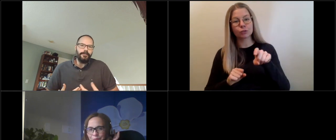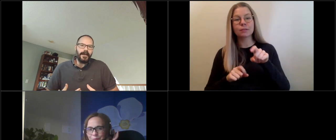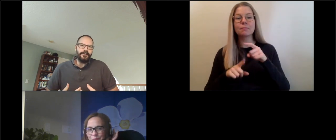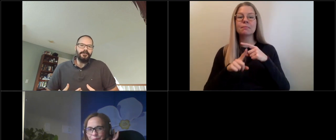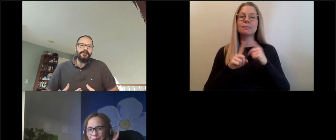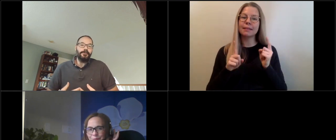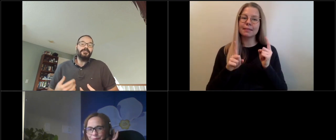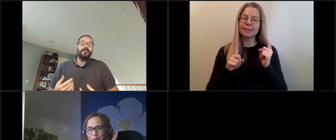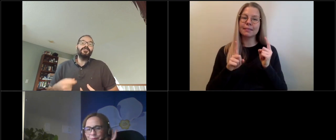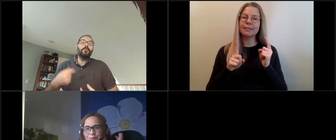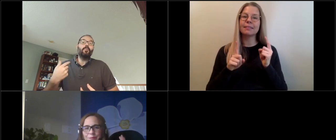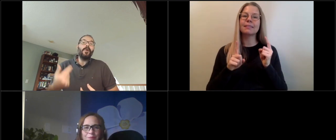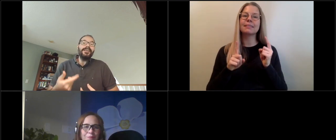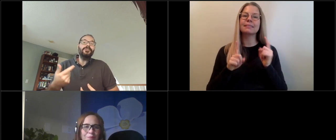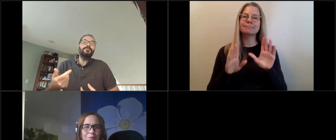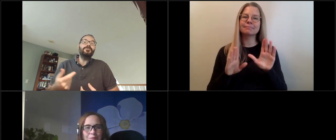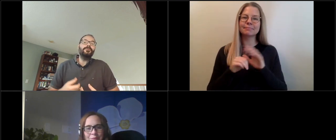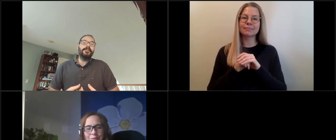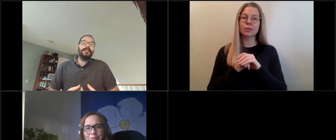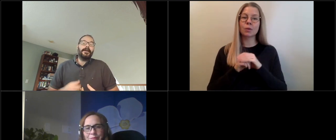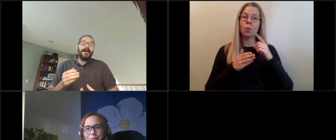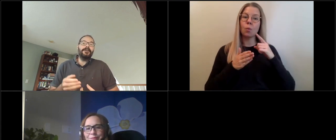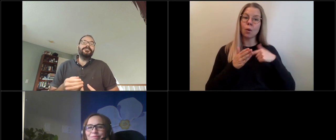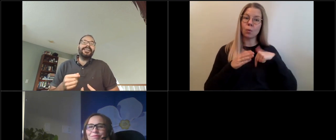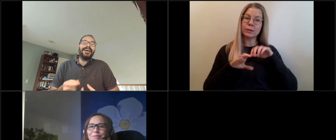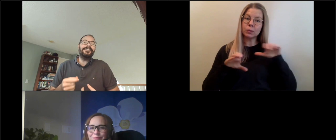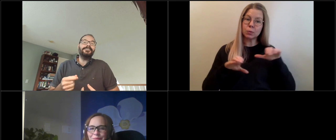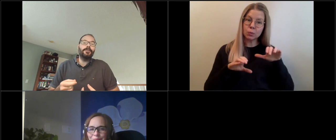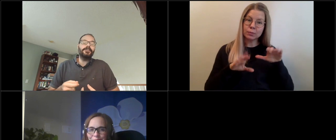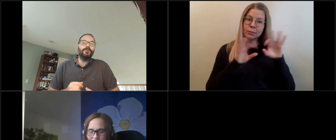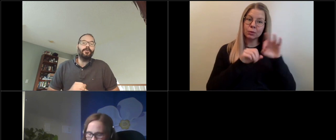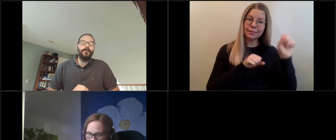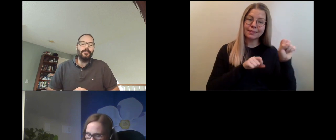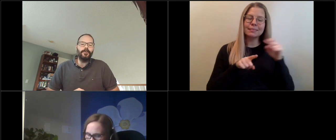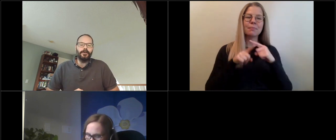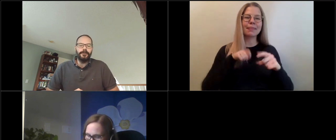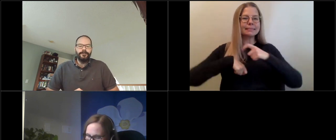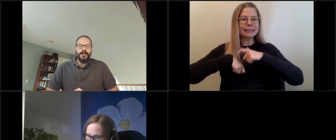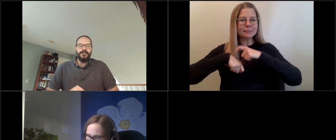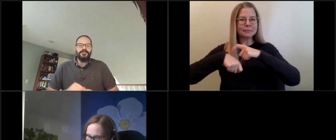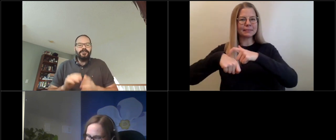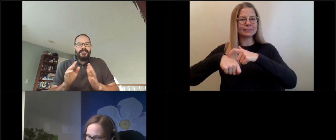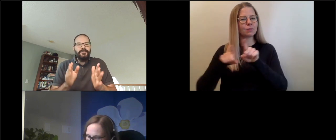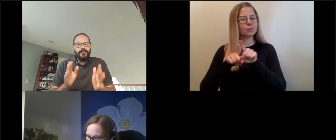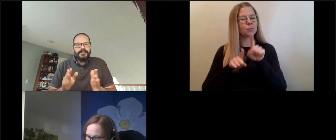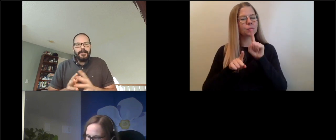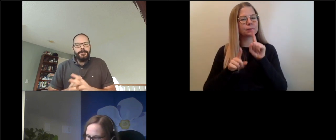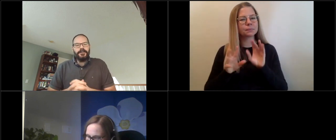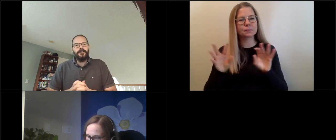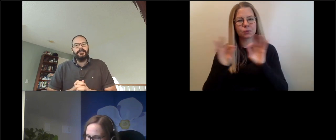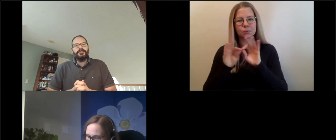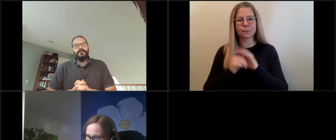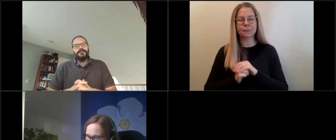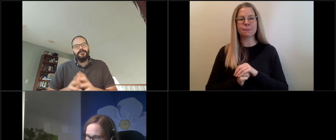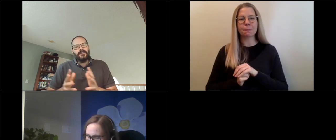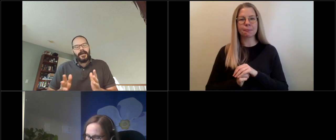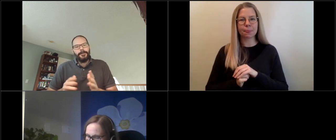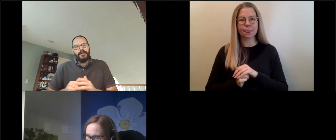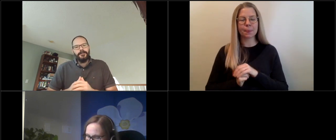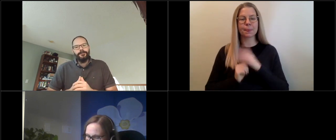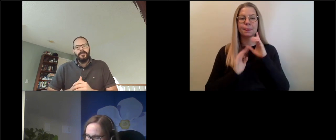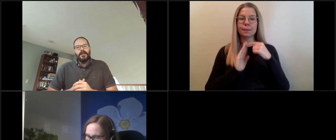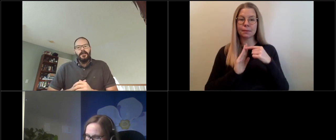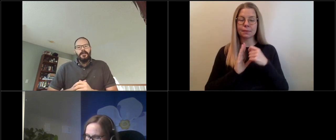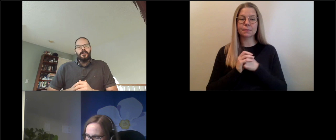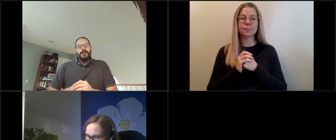that matters, but it's also when you do it that matters as much or more. And so to give you an example here in terms of